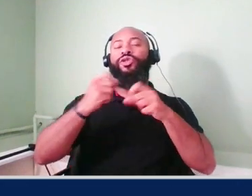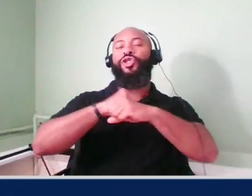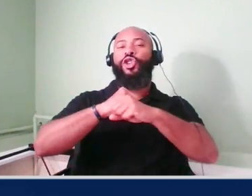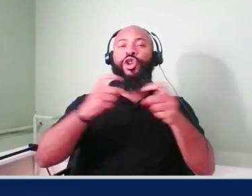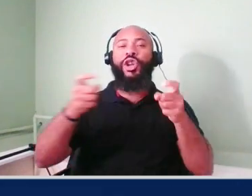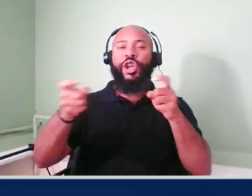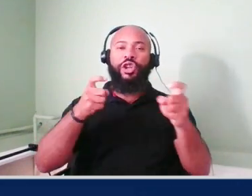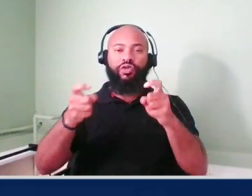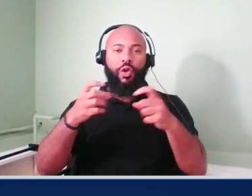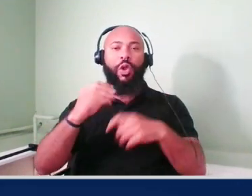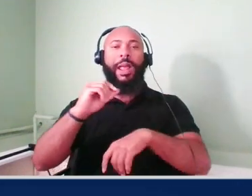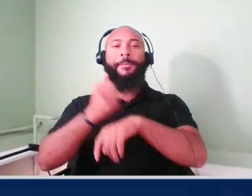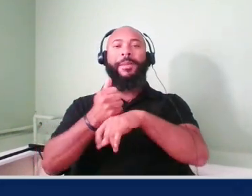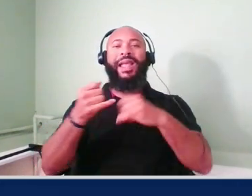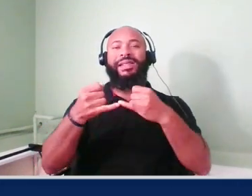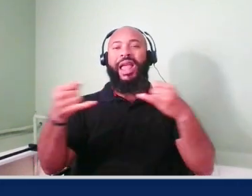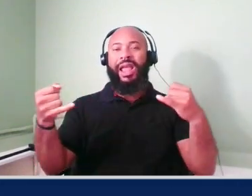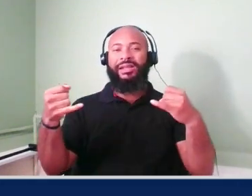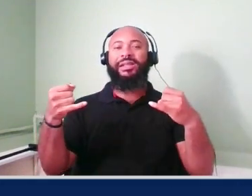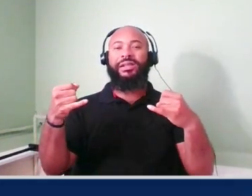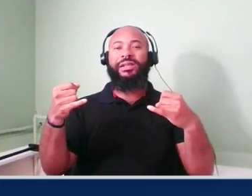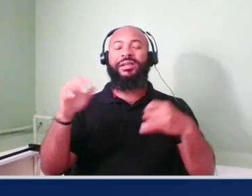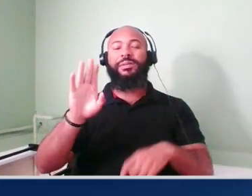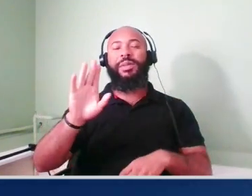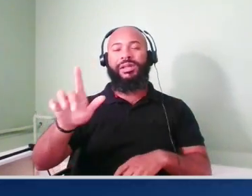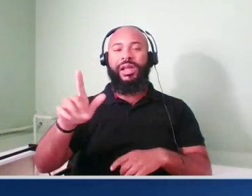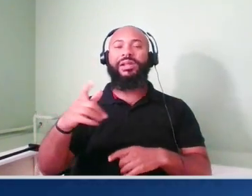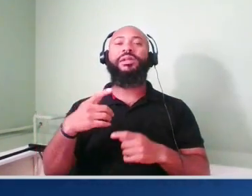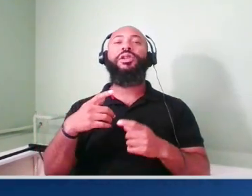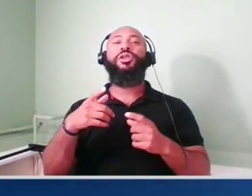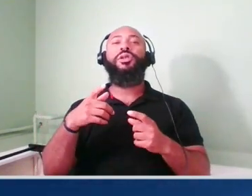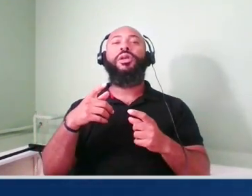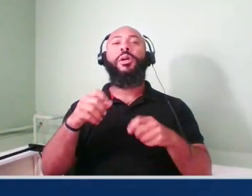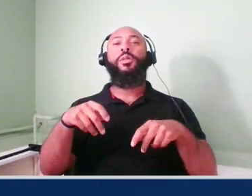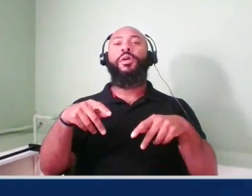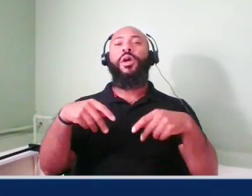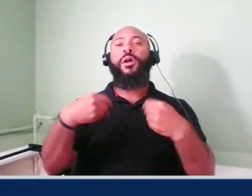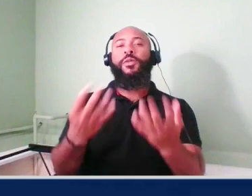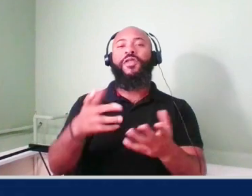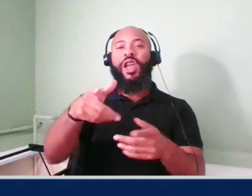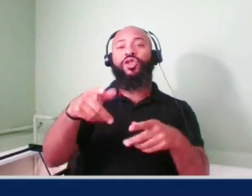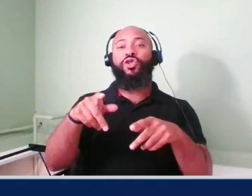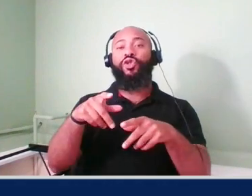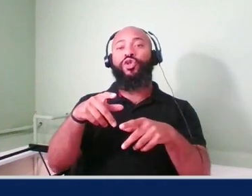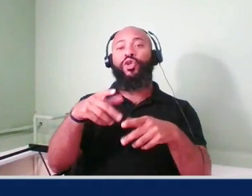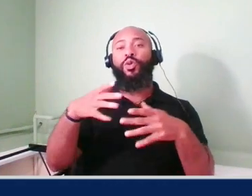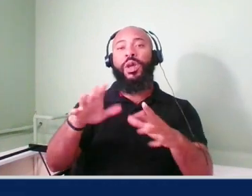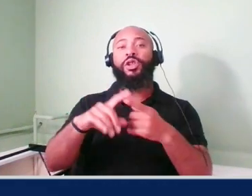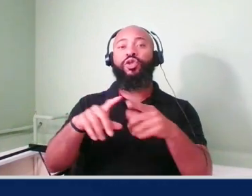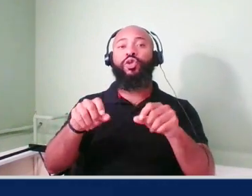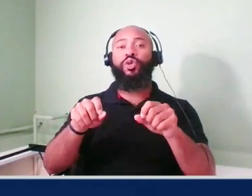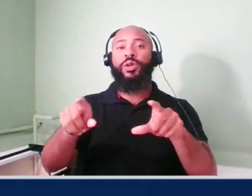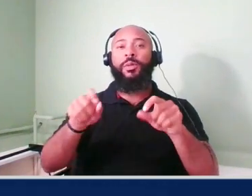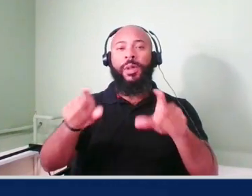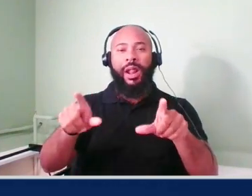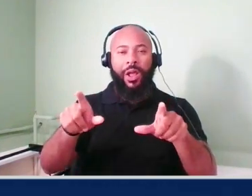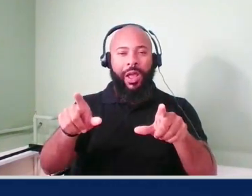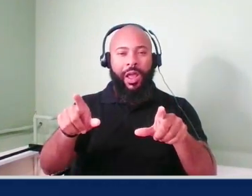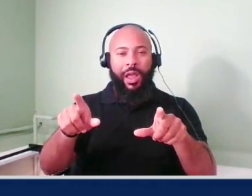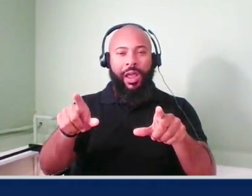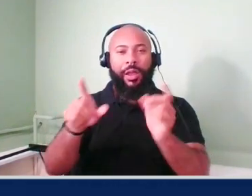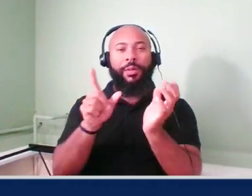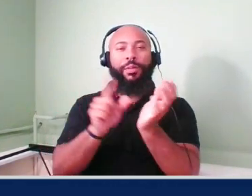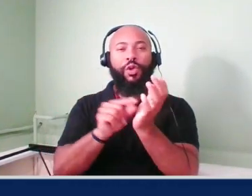also provides a way for you to deploy or vend AWS accounts with blueprints at provisioning time, which can be used